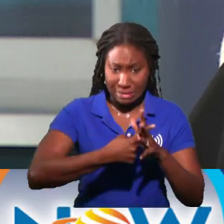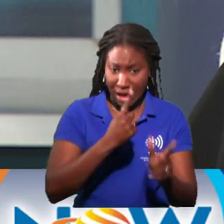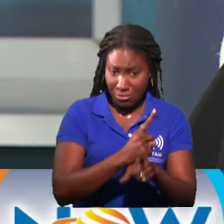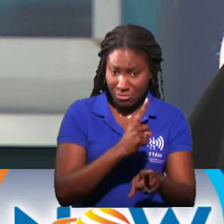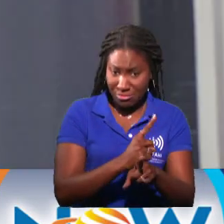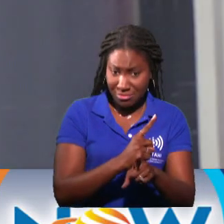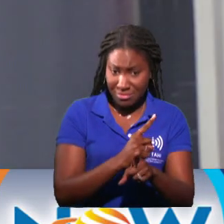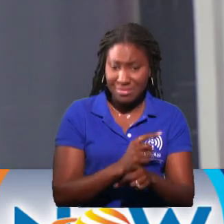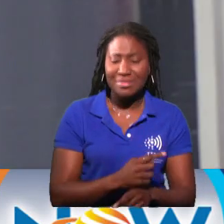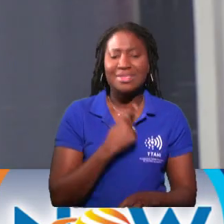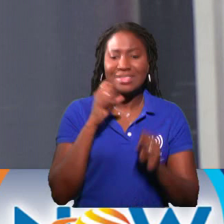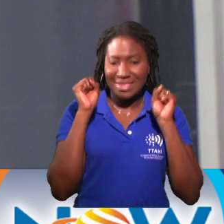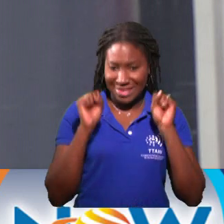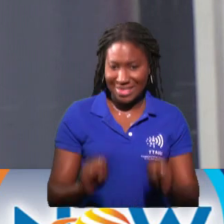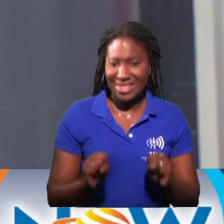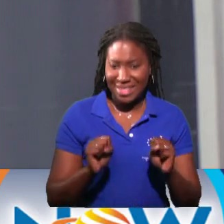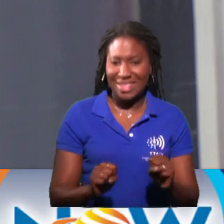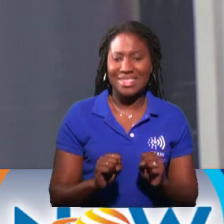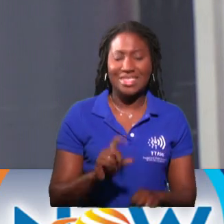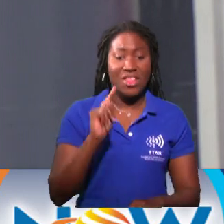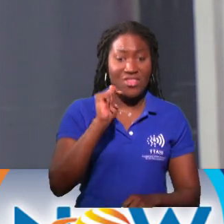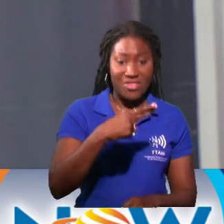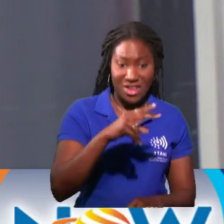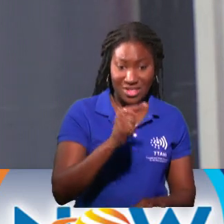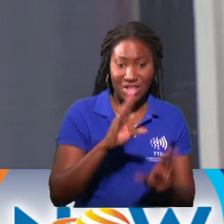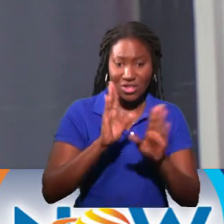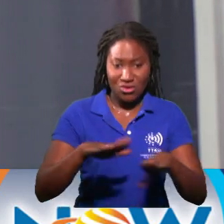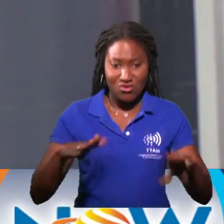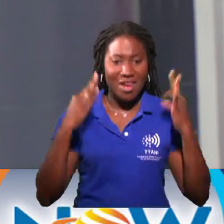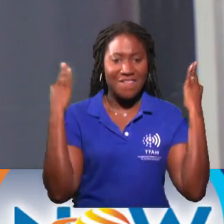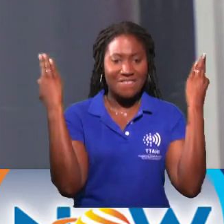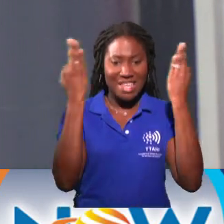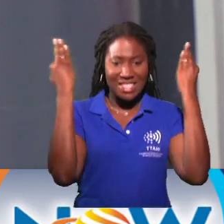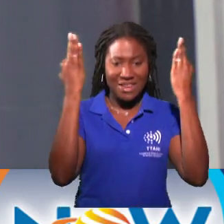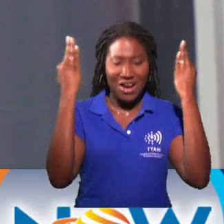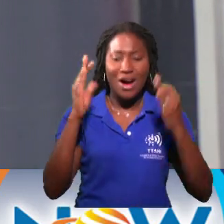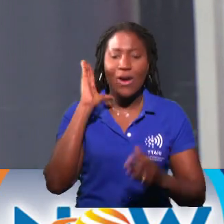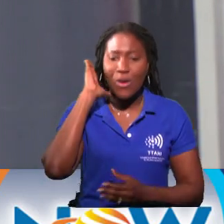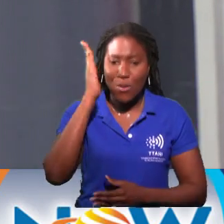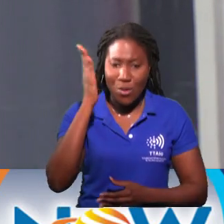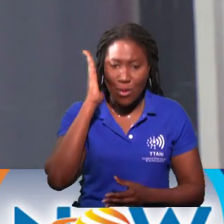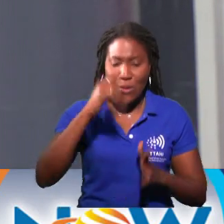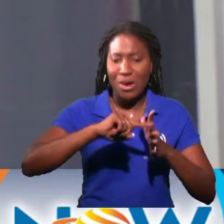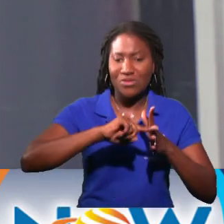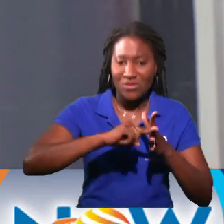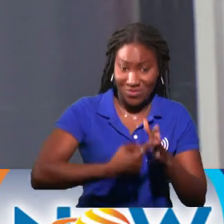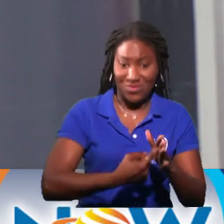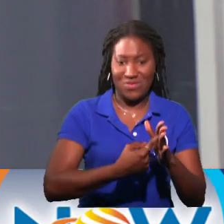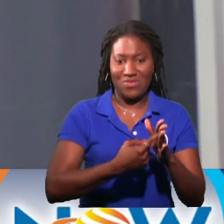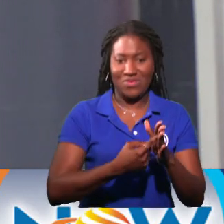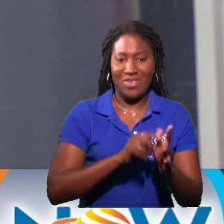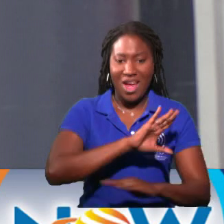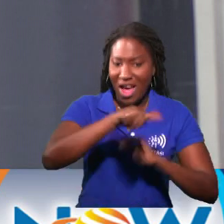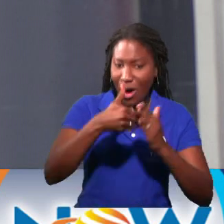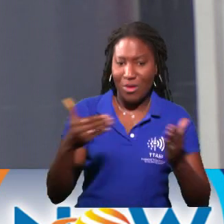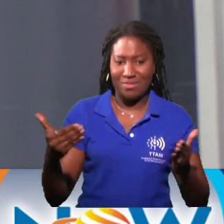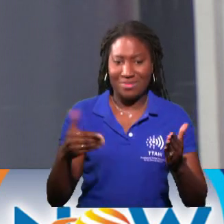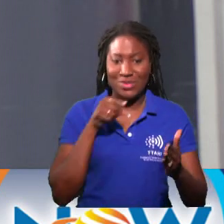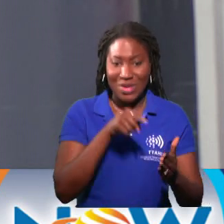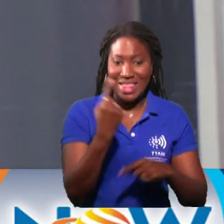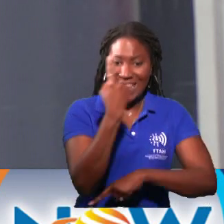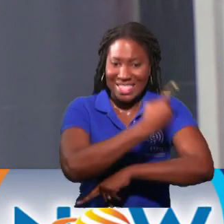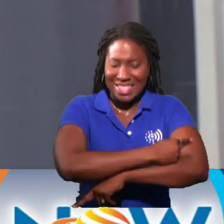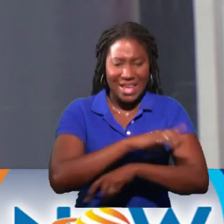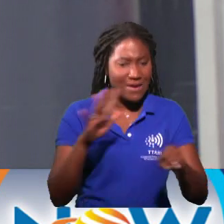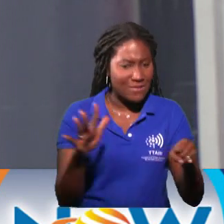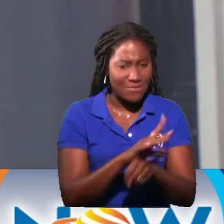with satellites. Yeah. Thursday, the Children's Festival will actually kick off the entire festival, so that day is totally